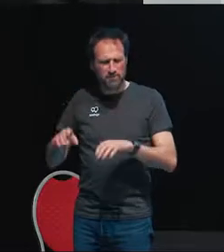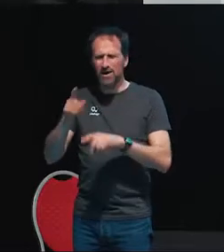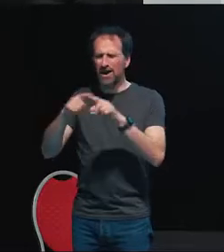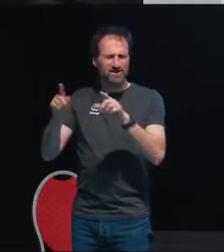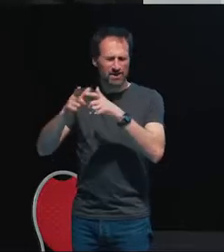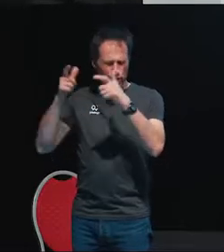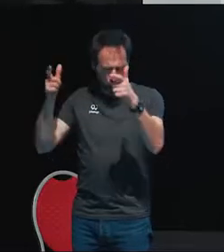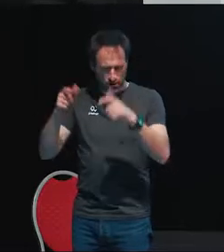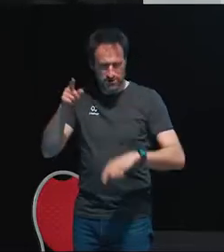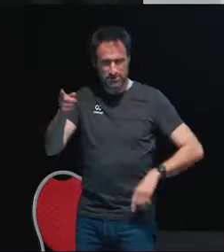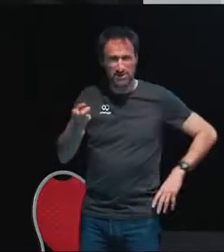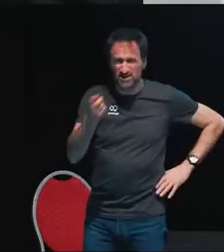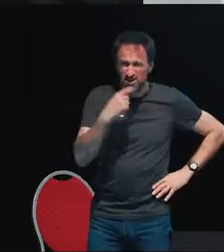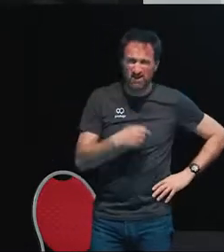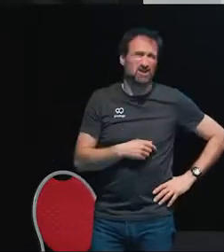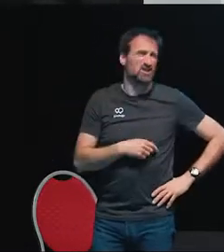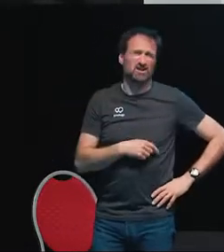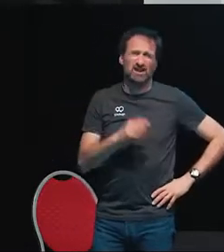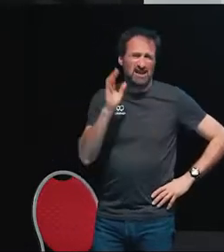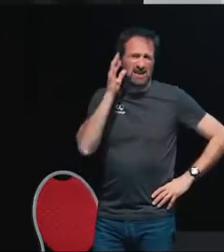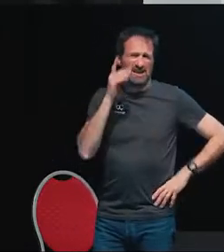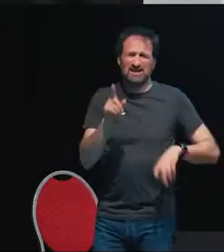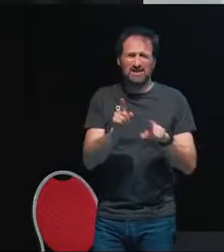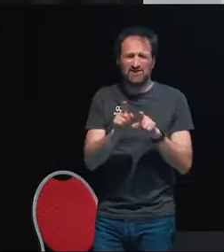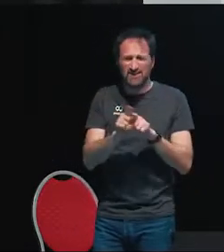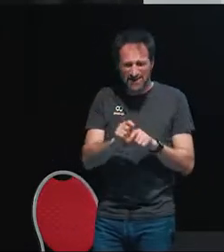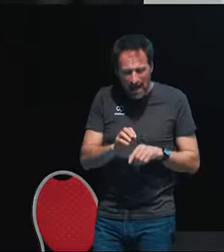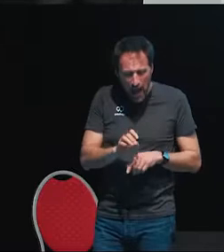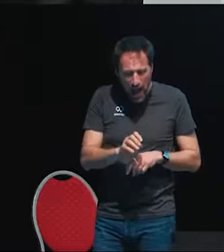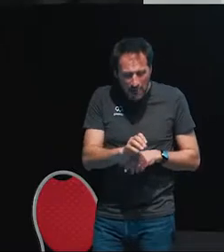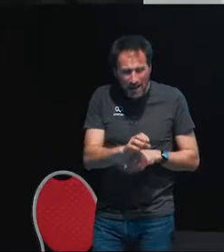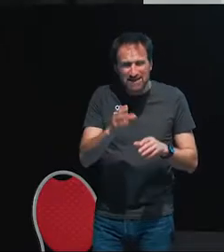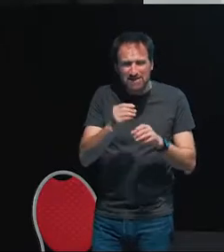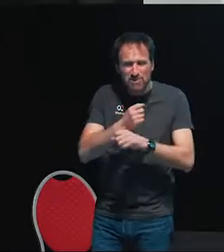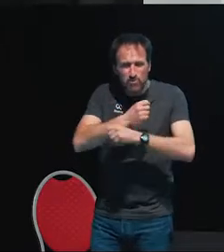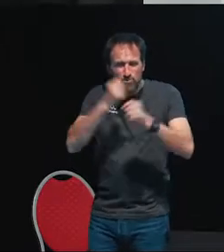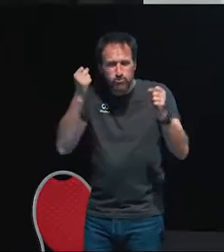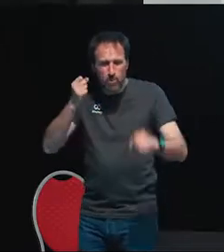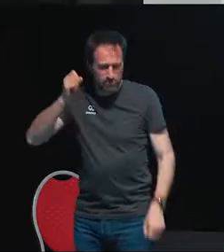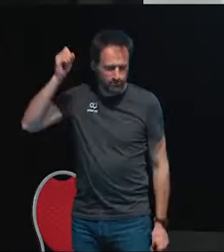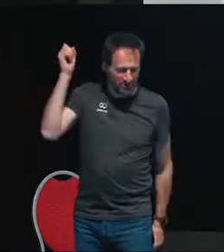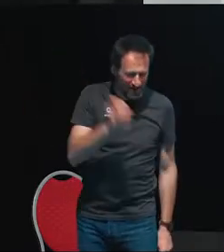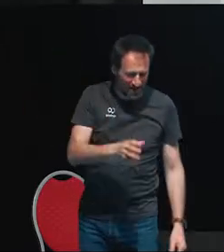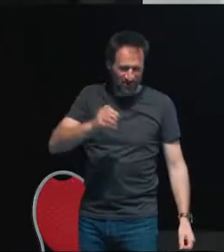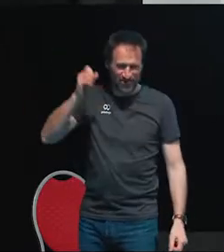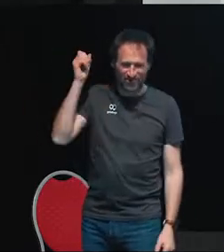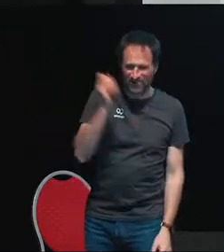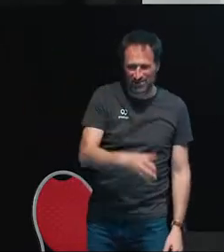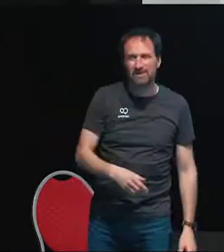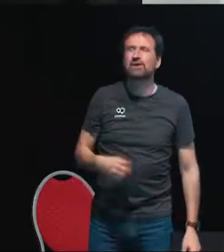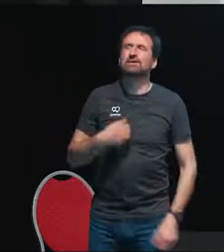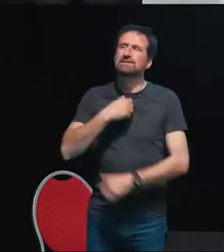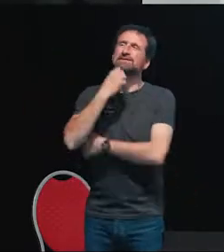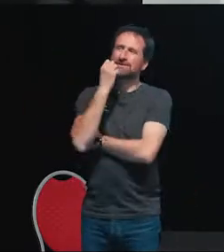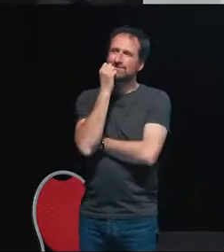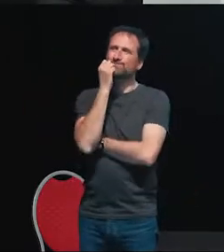me it sounds like dropping bombs on ants and I was like okay I can relate to